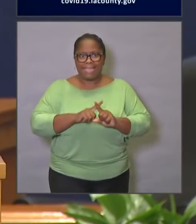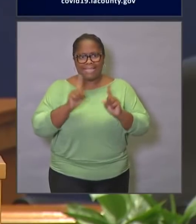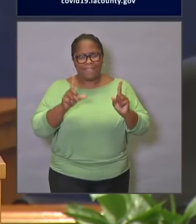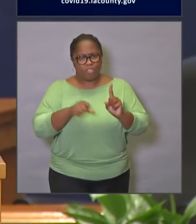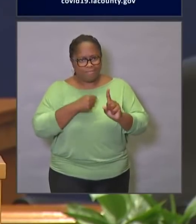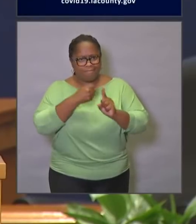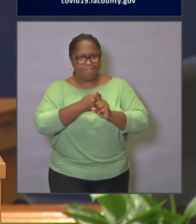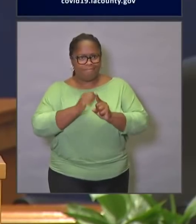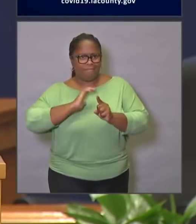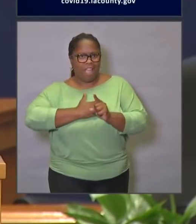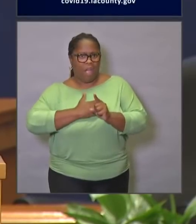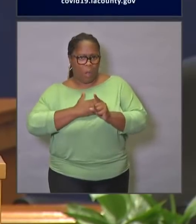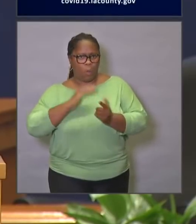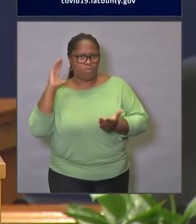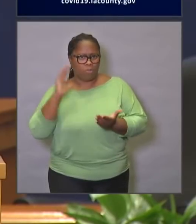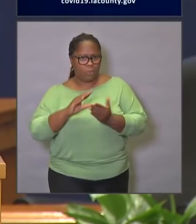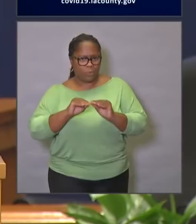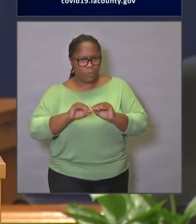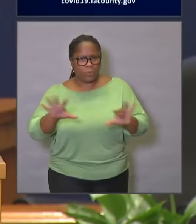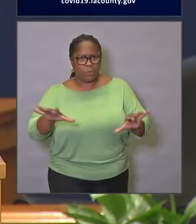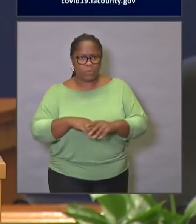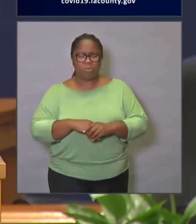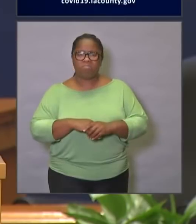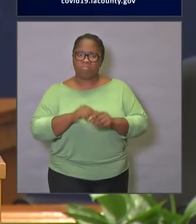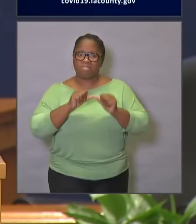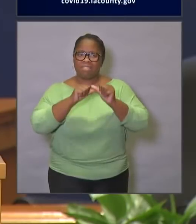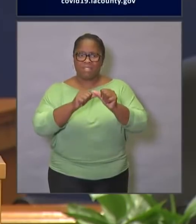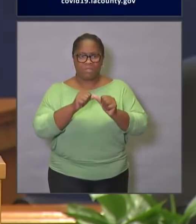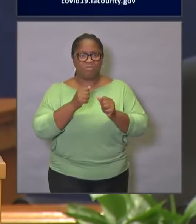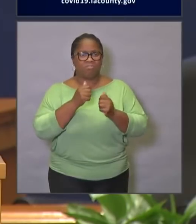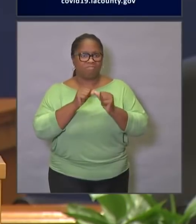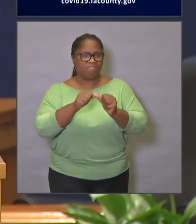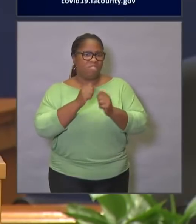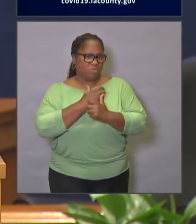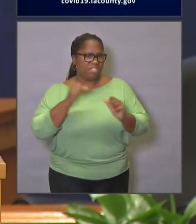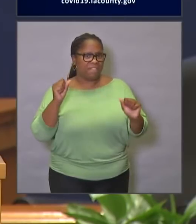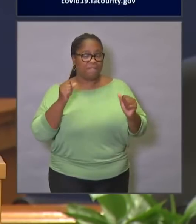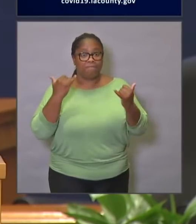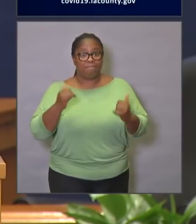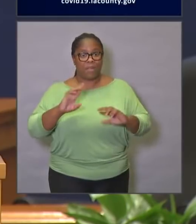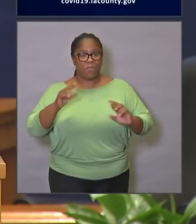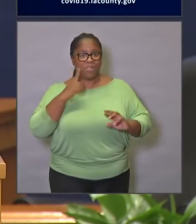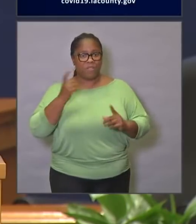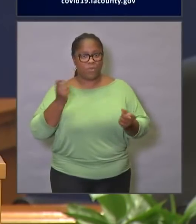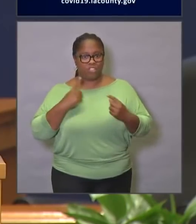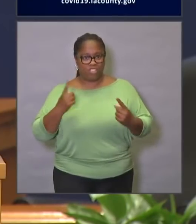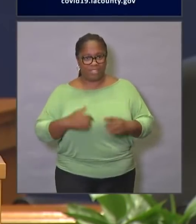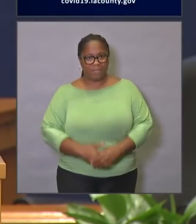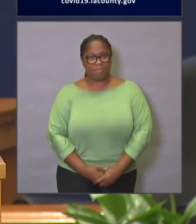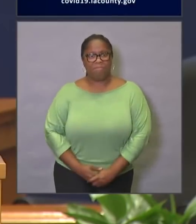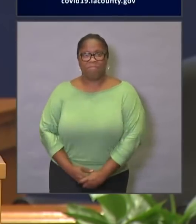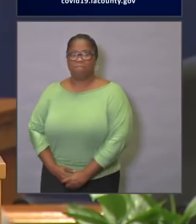our communities and within our families stay safe. And now I'll turn it over for questions.